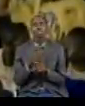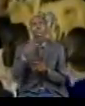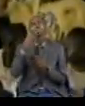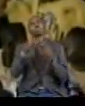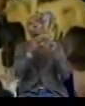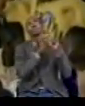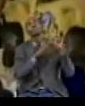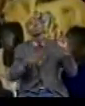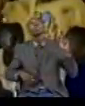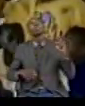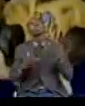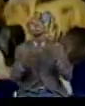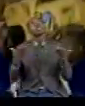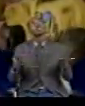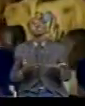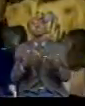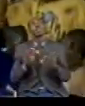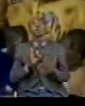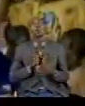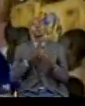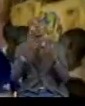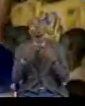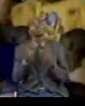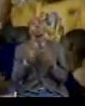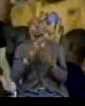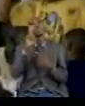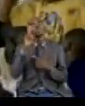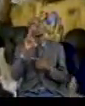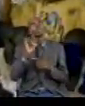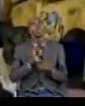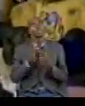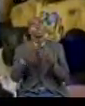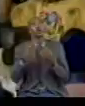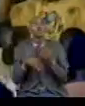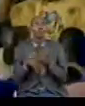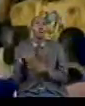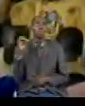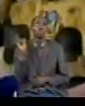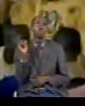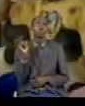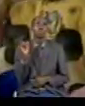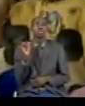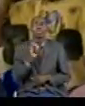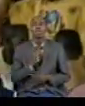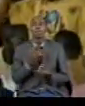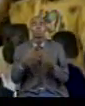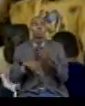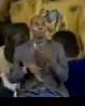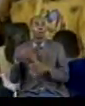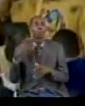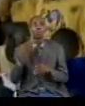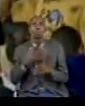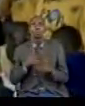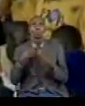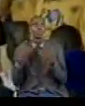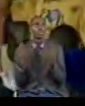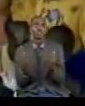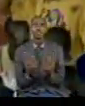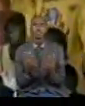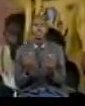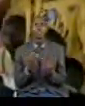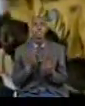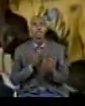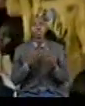come. Oh Lord, I come. I come out. I come out of my sin. I come out of